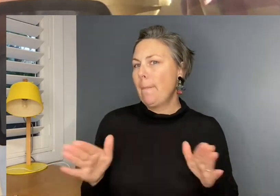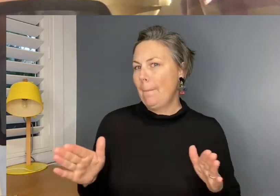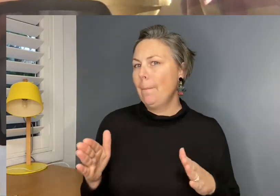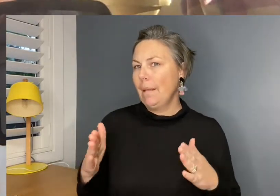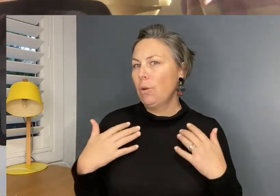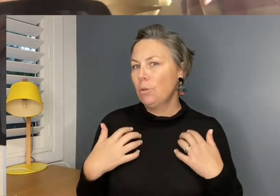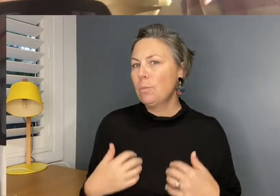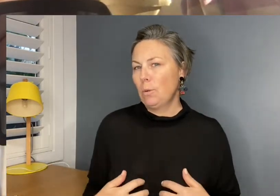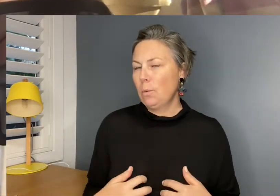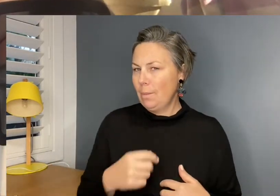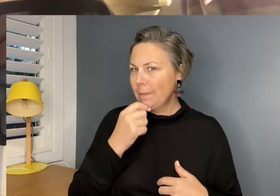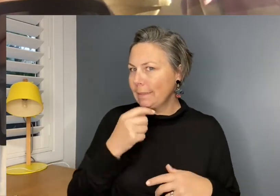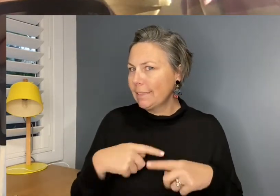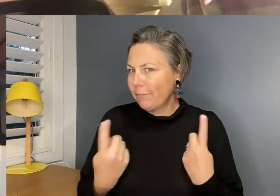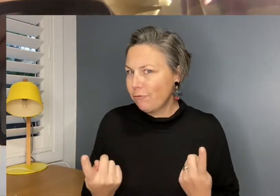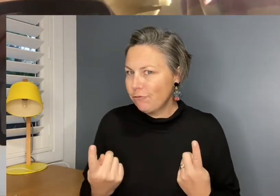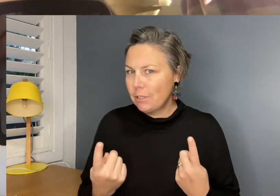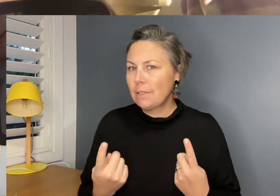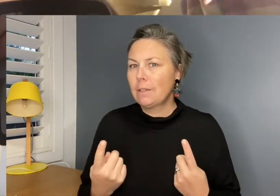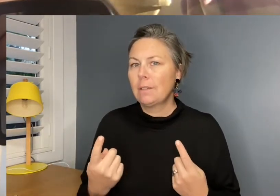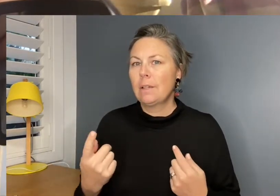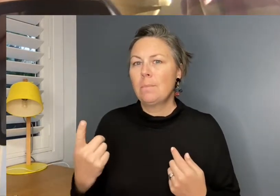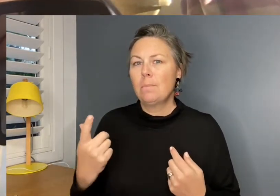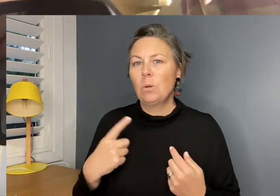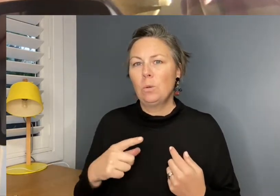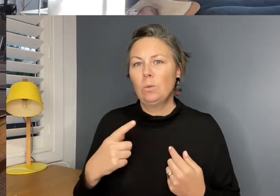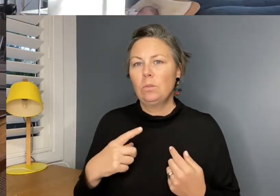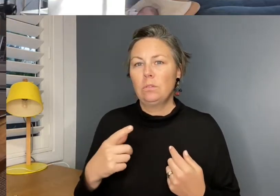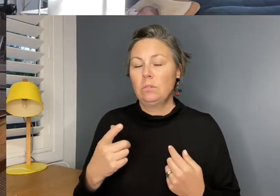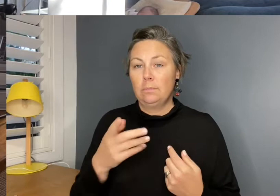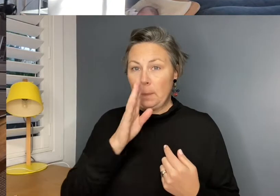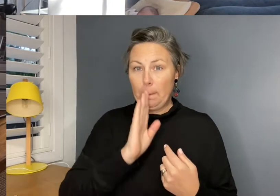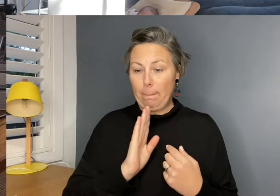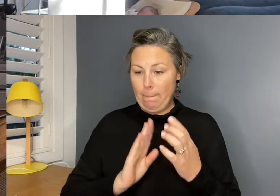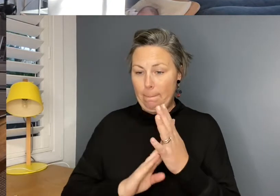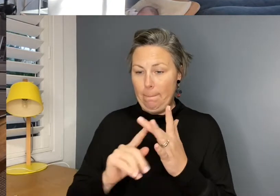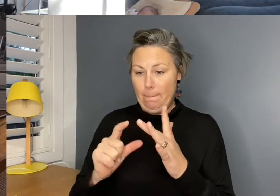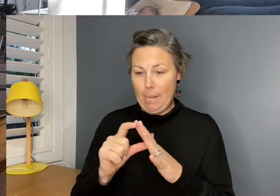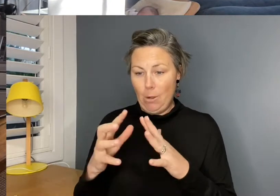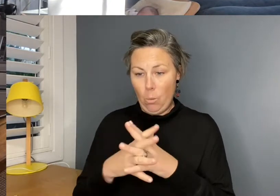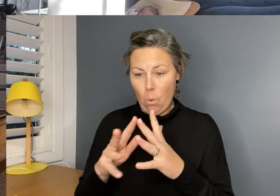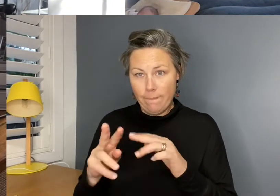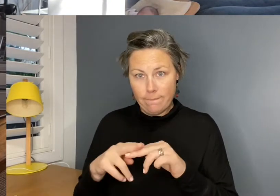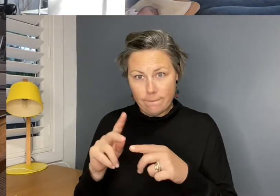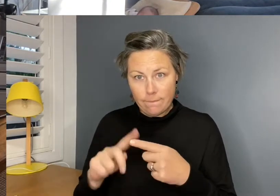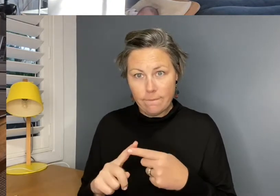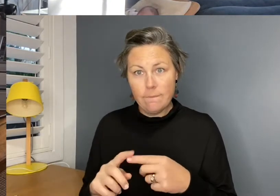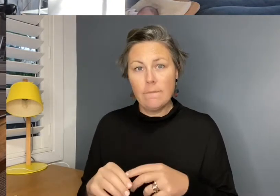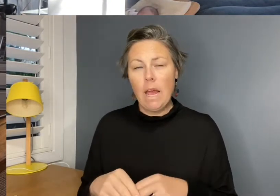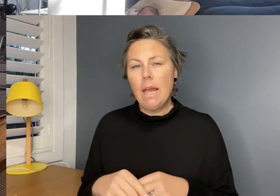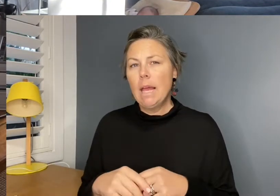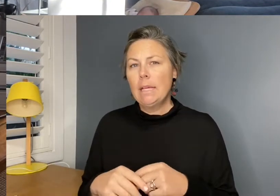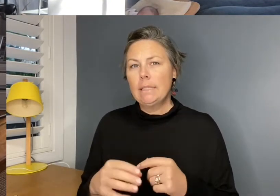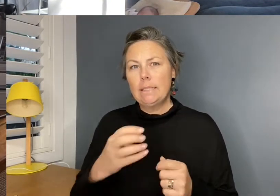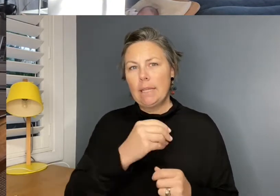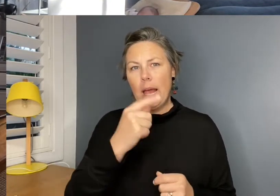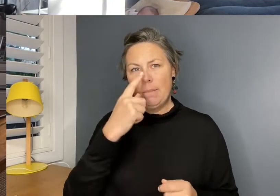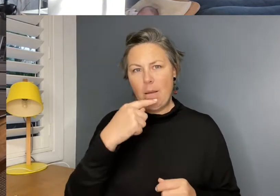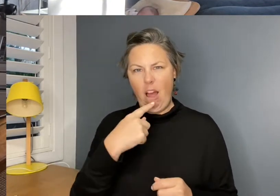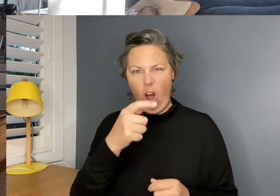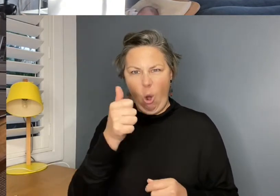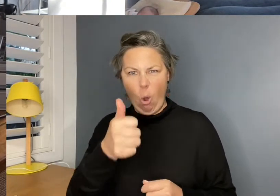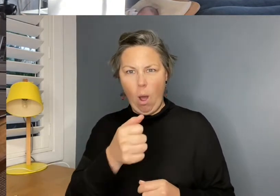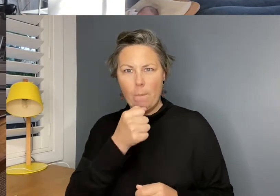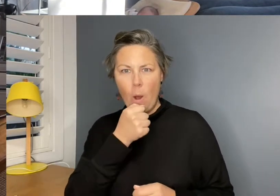podcast episode as well, because the first time I had a obstetrician and went through the private system, and like again had a